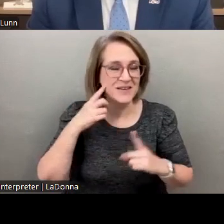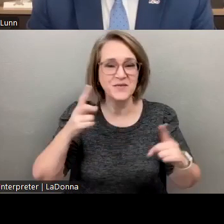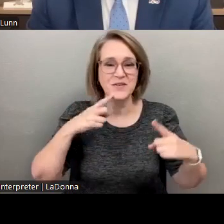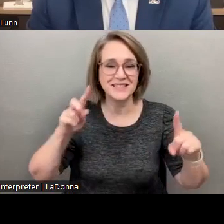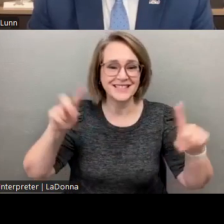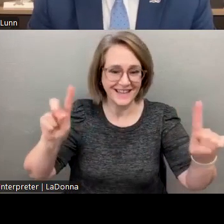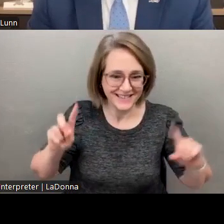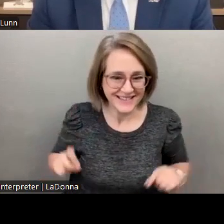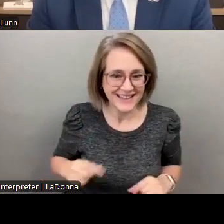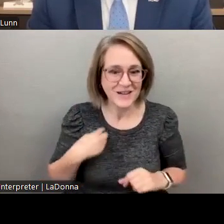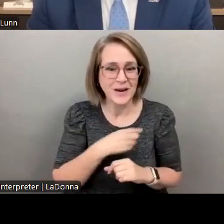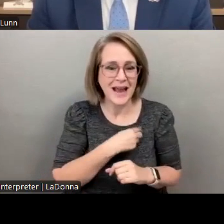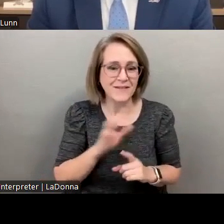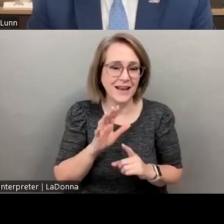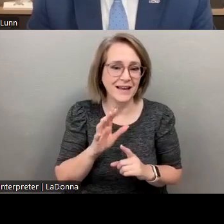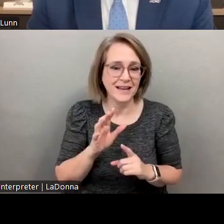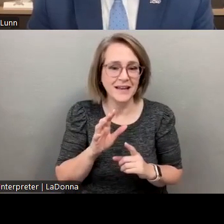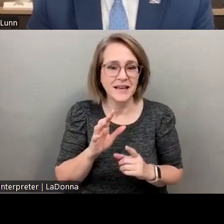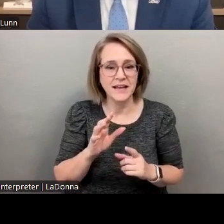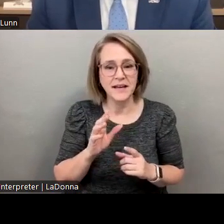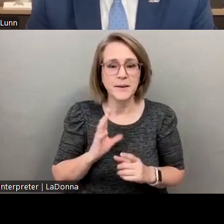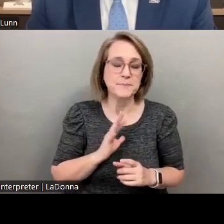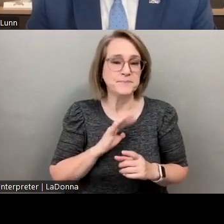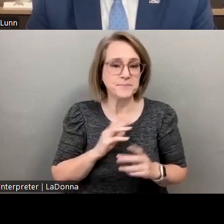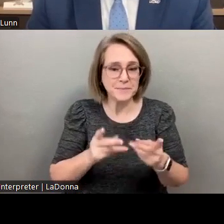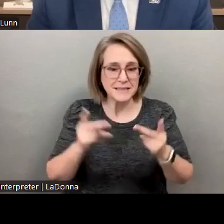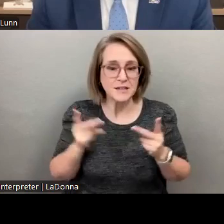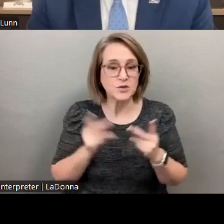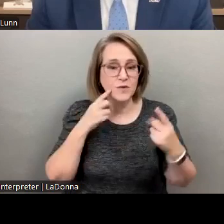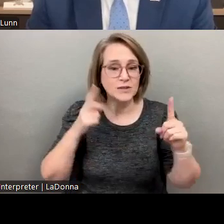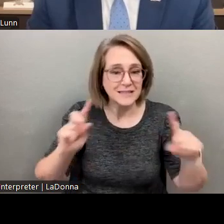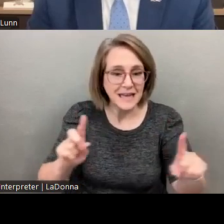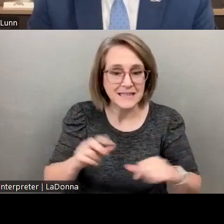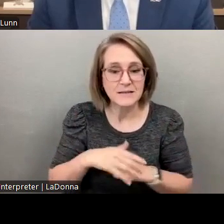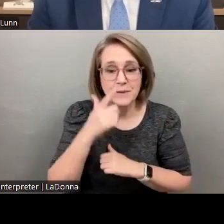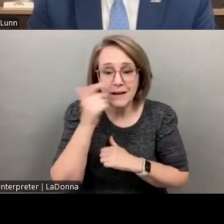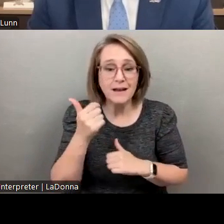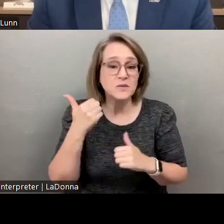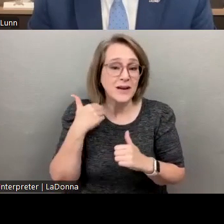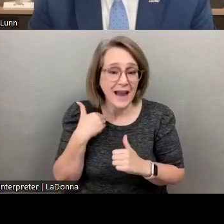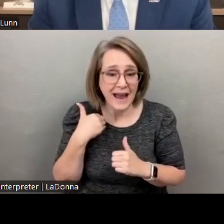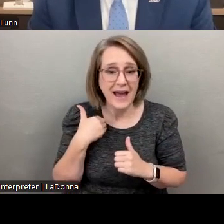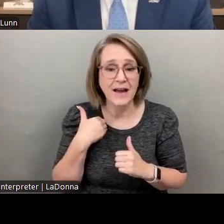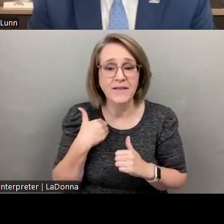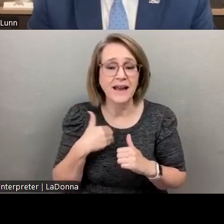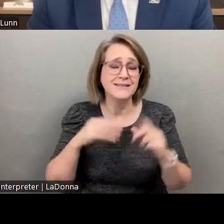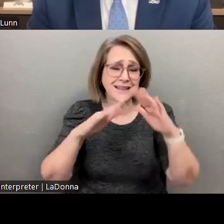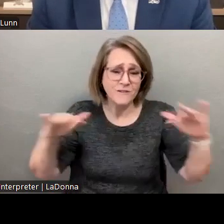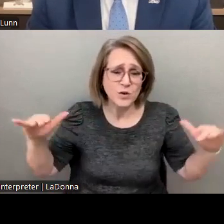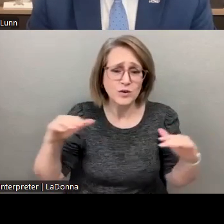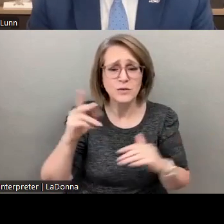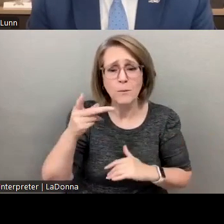Division of Criminal Justice. And what you'll find is in Colorado and in many states around the country, the role of the SAA is expanding significantly. We've seen that through the